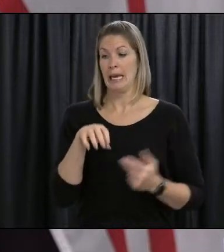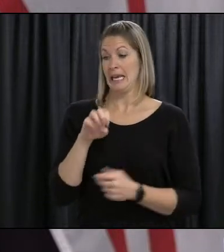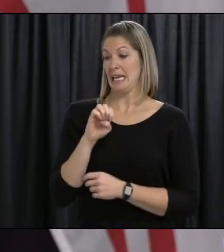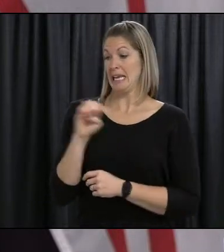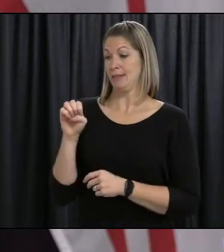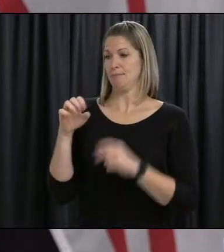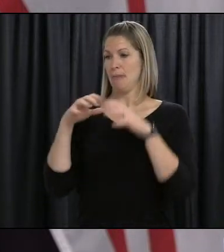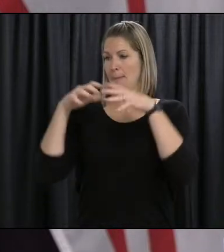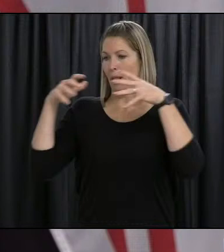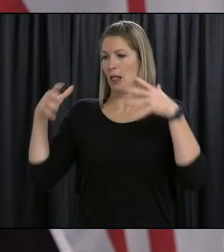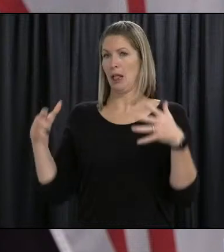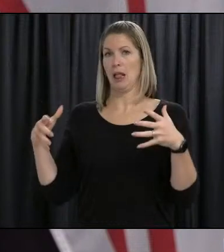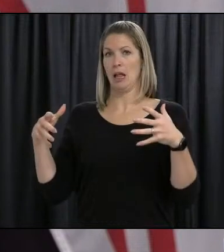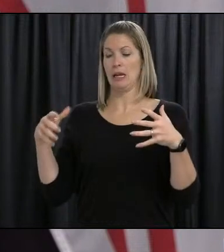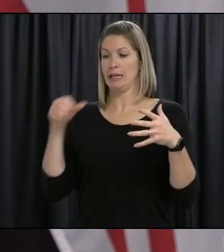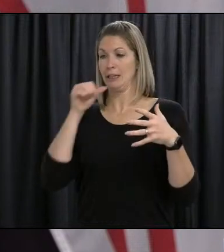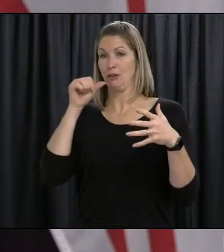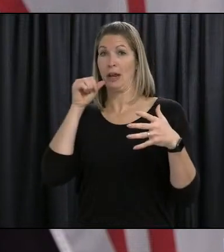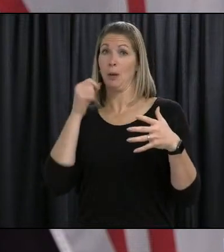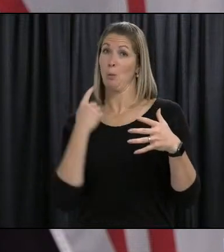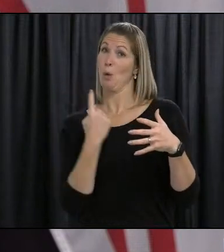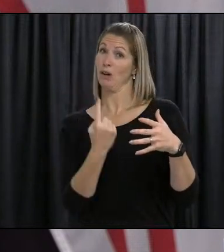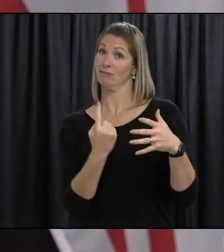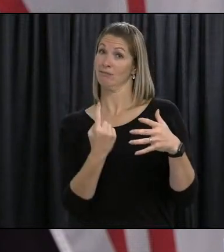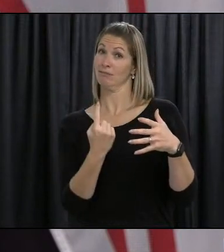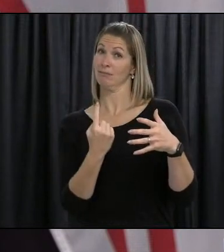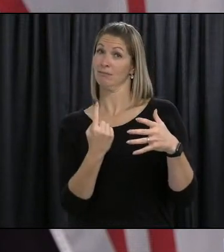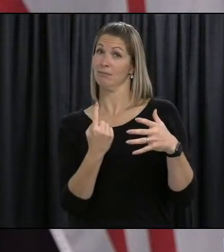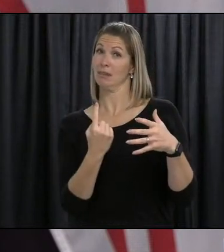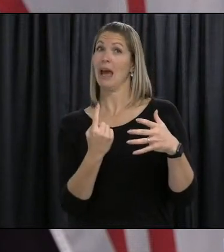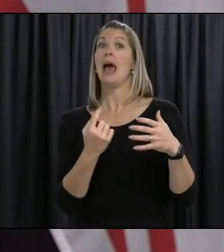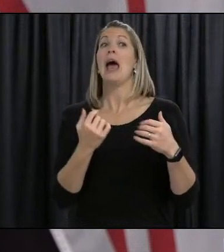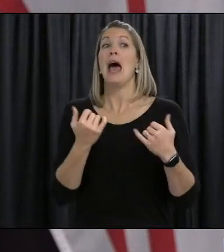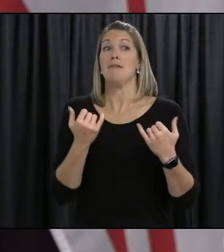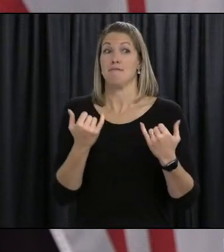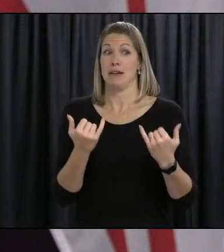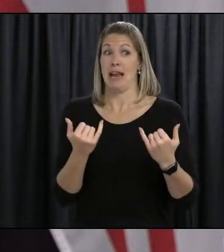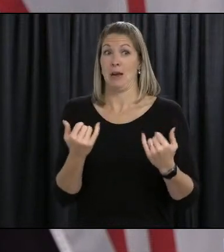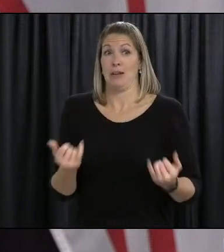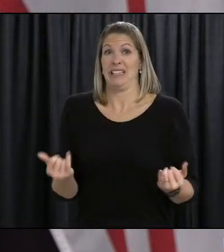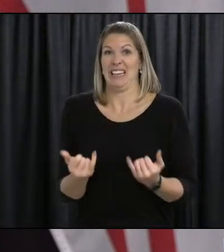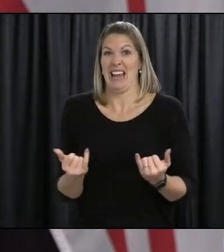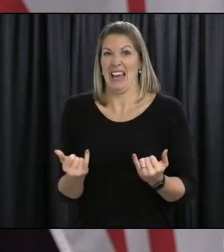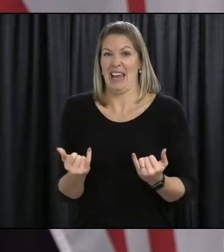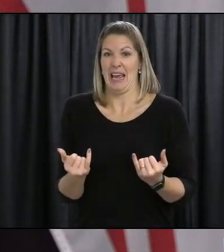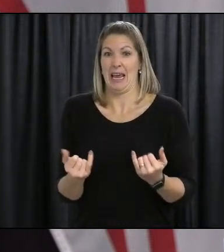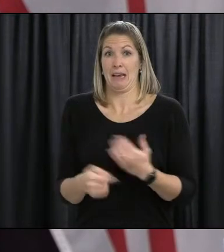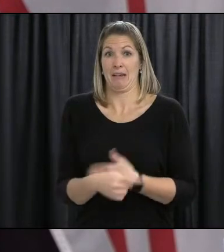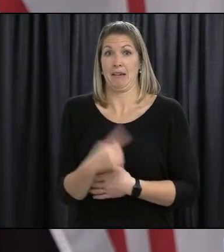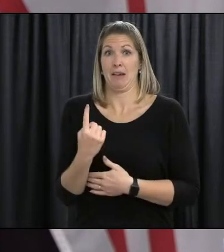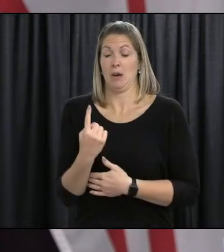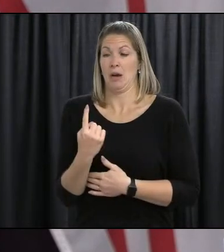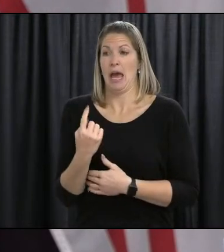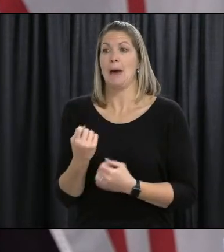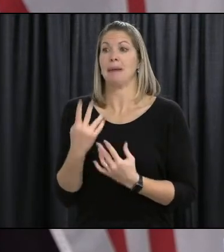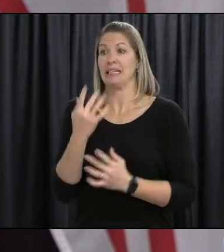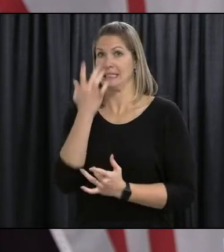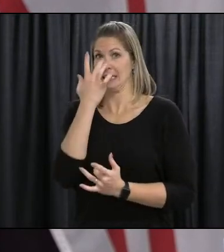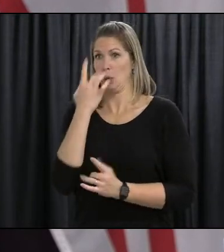case yesterday, and as far as we're aware today, we have the 1 just here in Newfoundland and Labrador as an